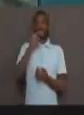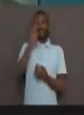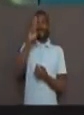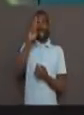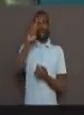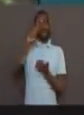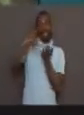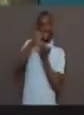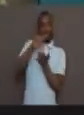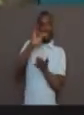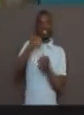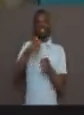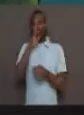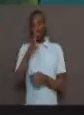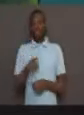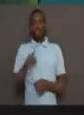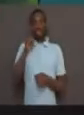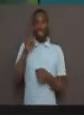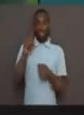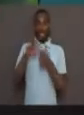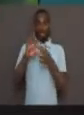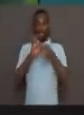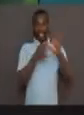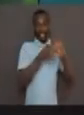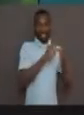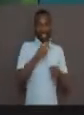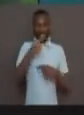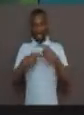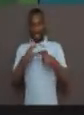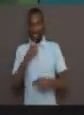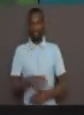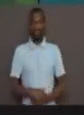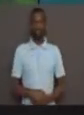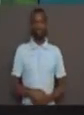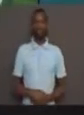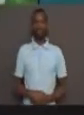nuclei. This triggers a chain reaction.